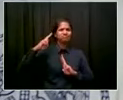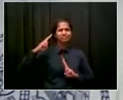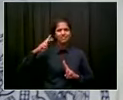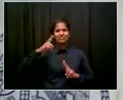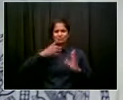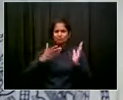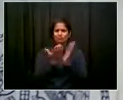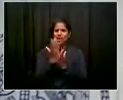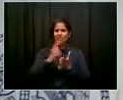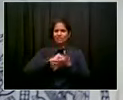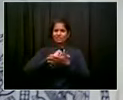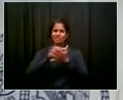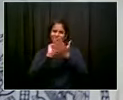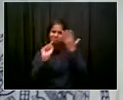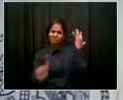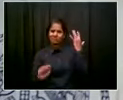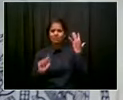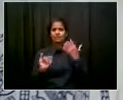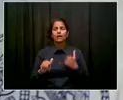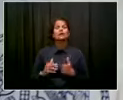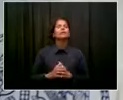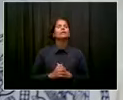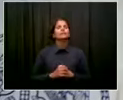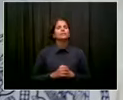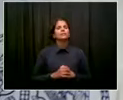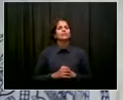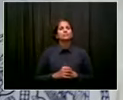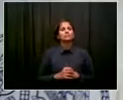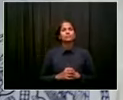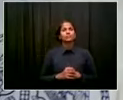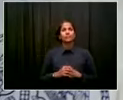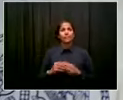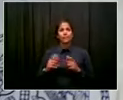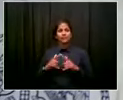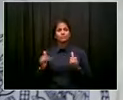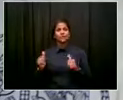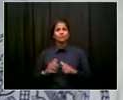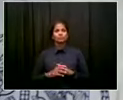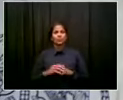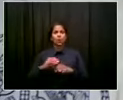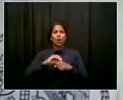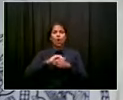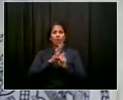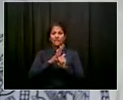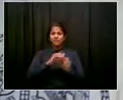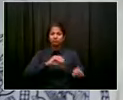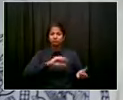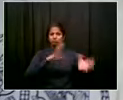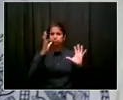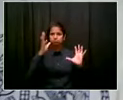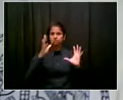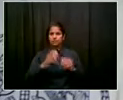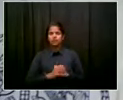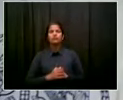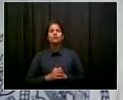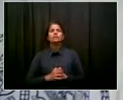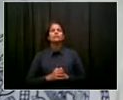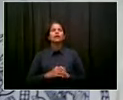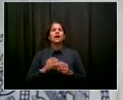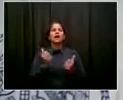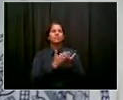unprecedented crisis that we're still living with and we had to strike a balance and one of the things that i decided a long time ago was